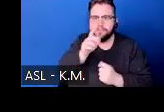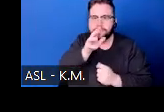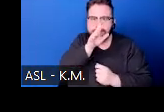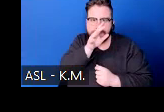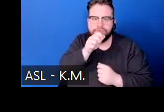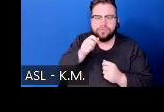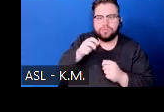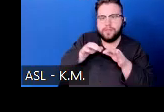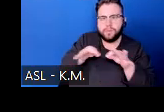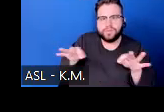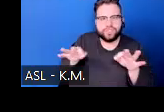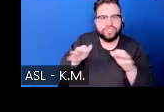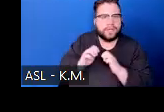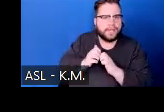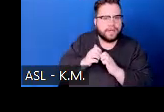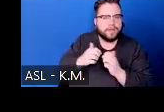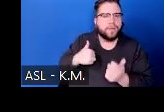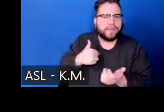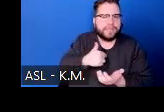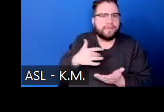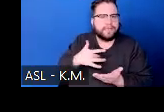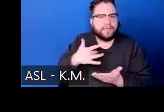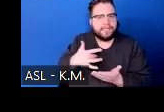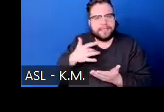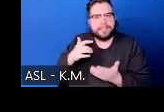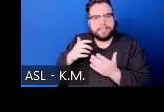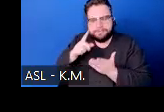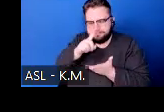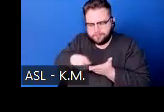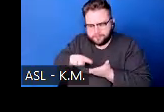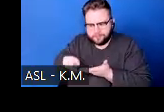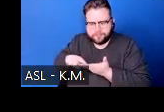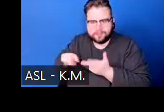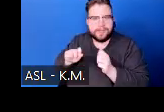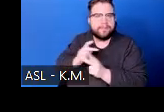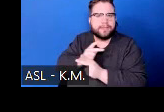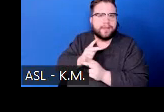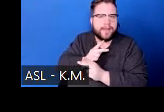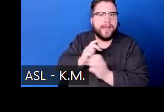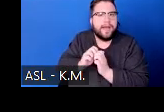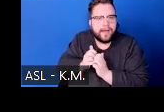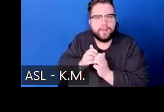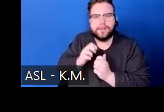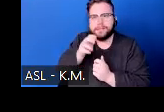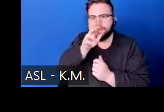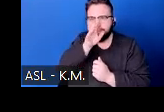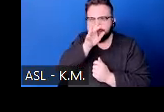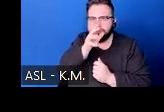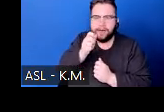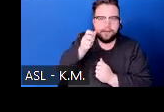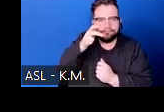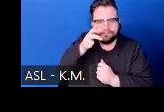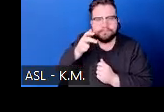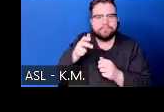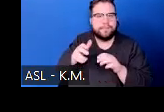language might actually operate in the human brain. Going back to the very nice framework that Dr.